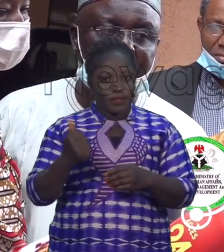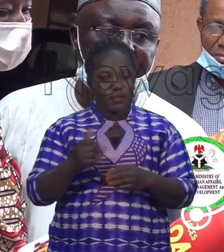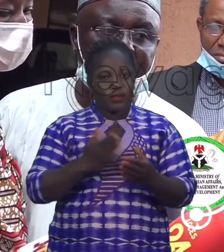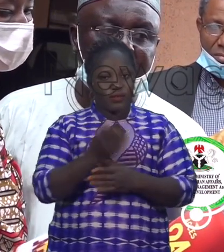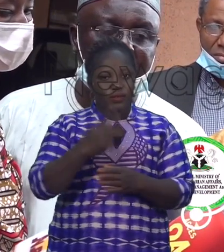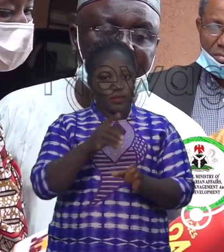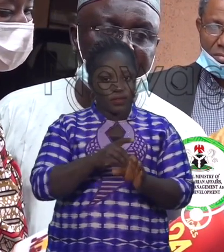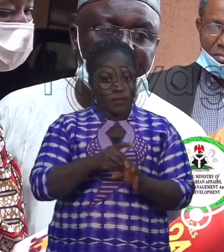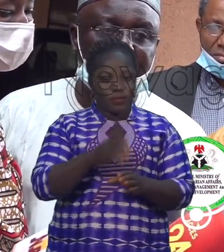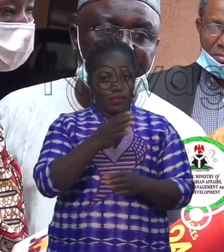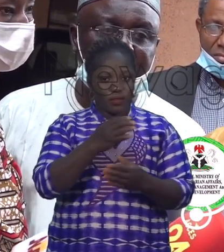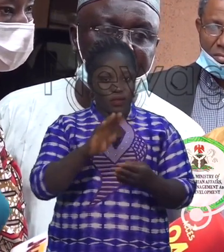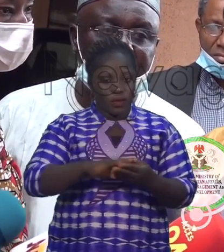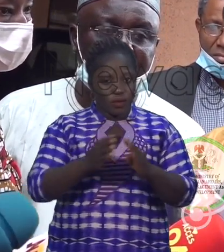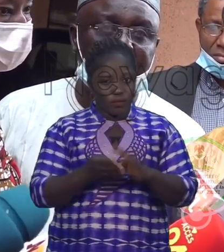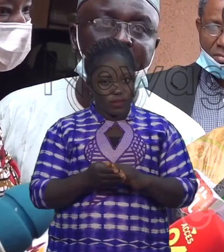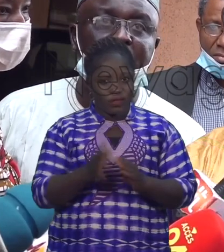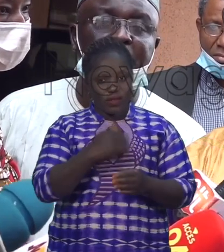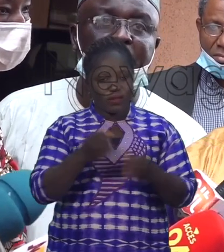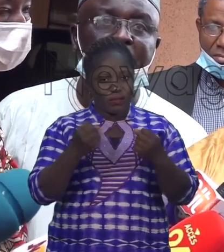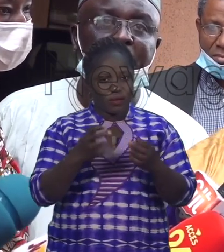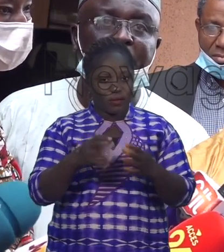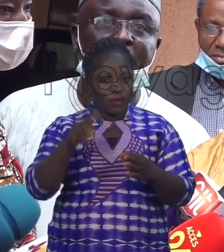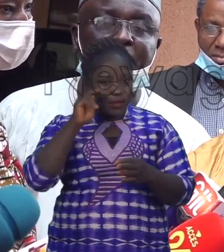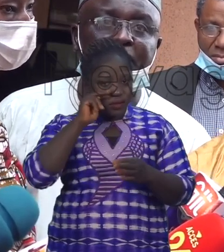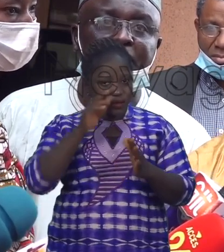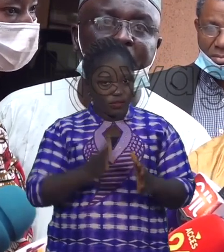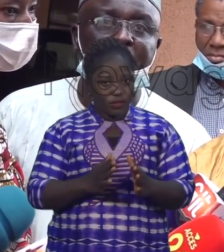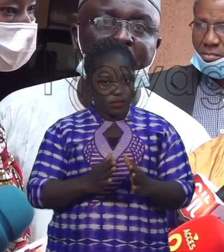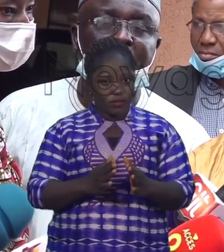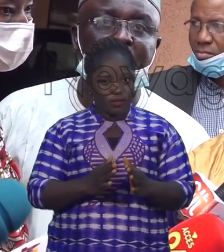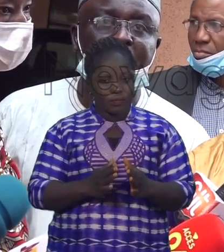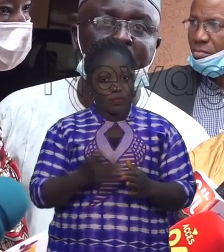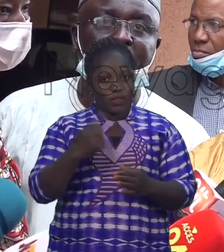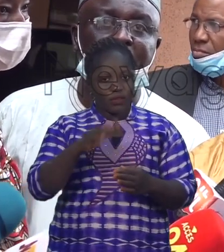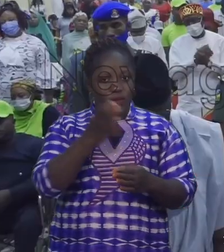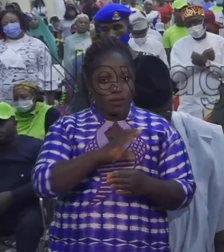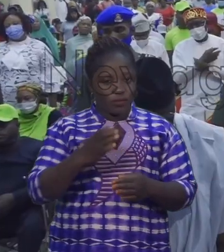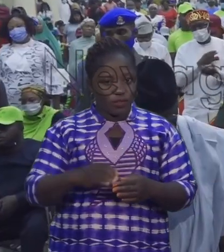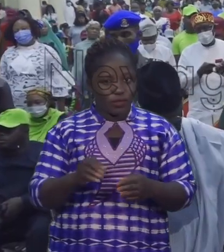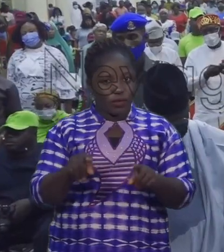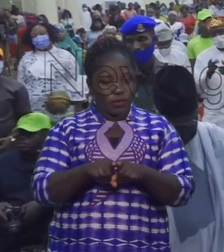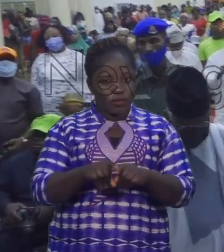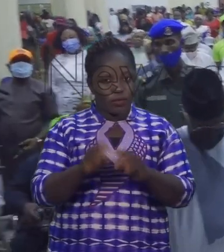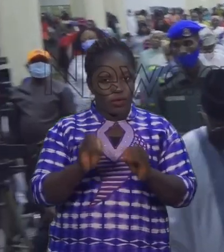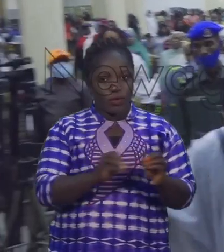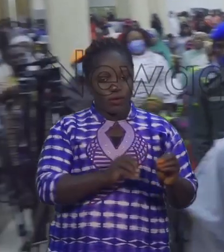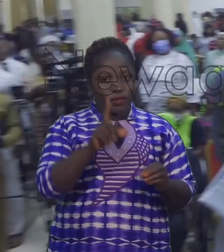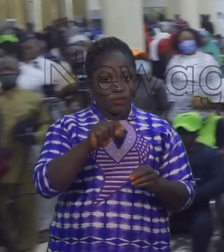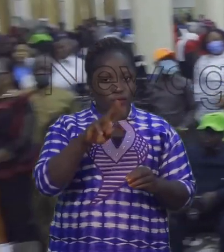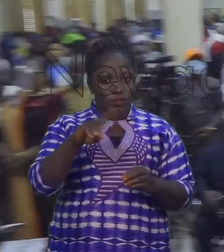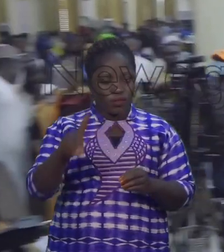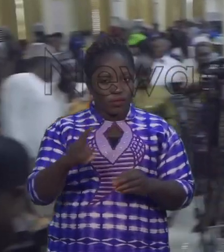to the disability community, and his name shall remain engraved in the heart of the disability community forever. The commission also organized